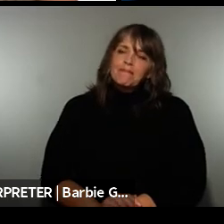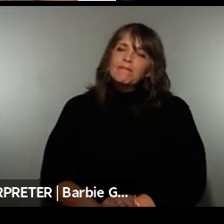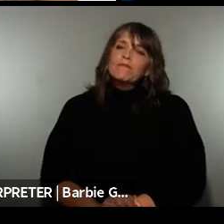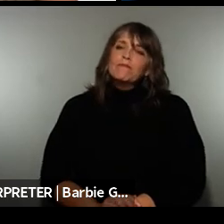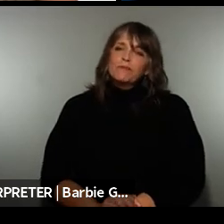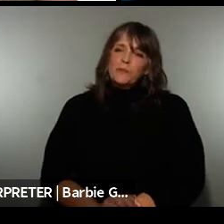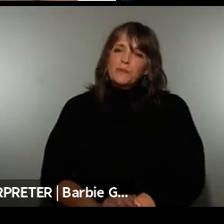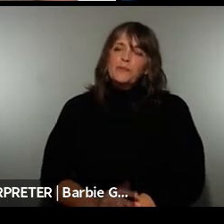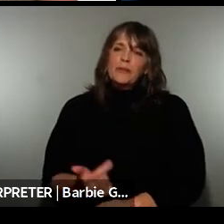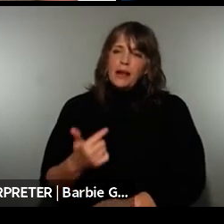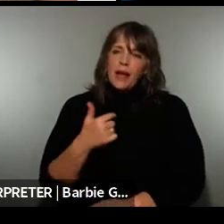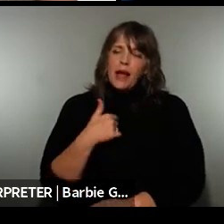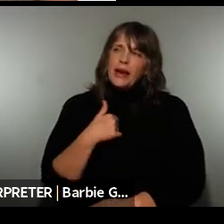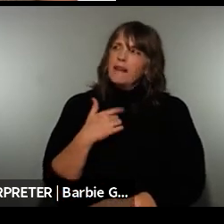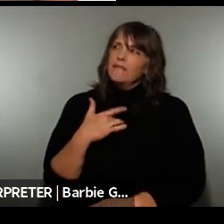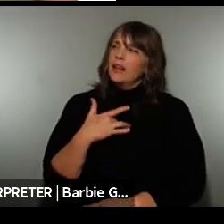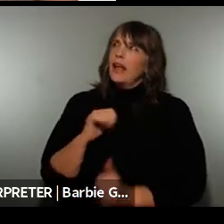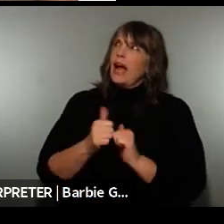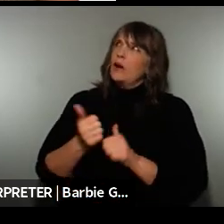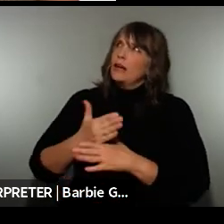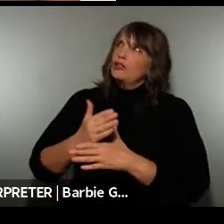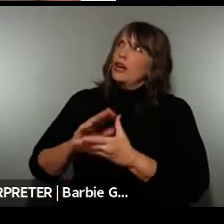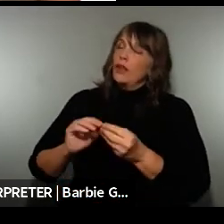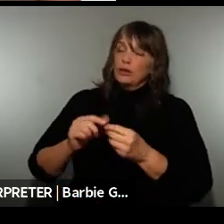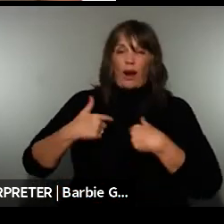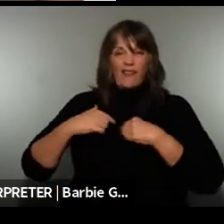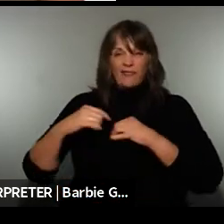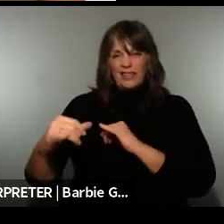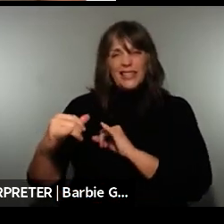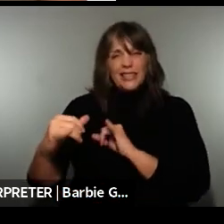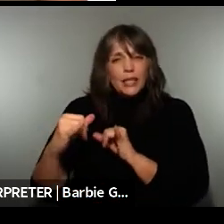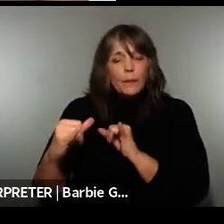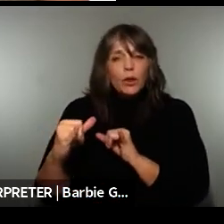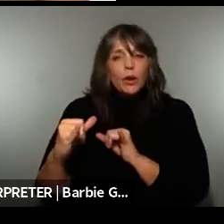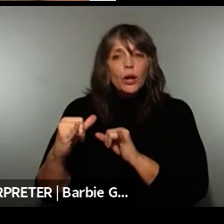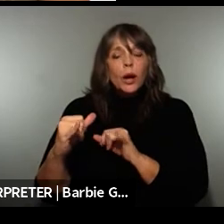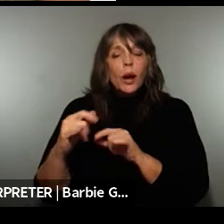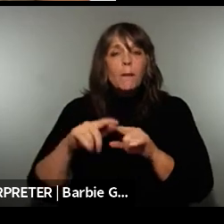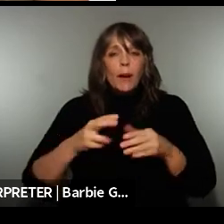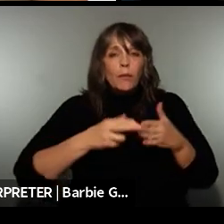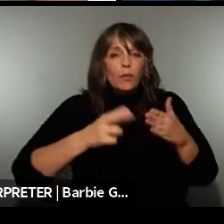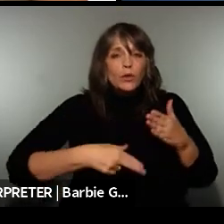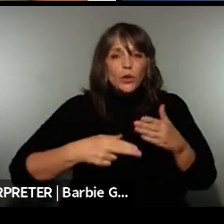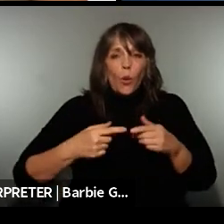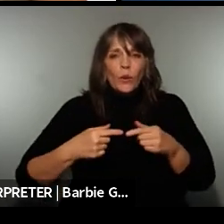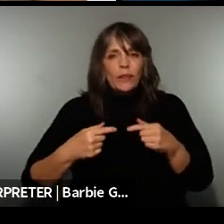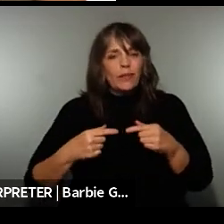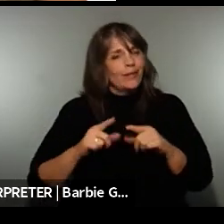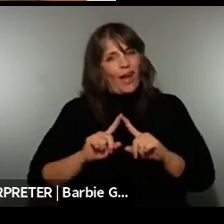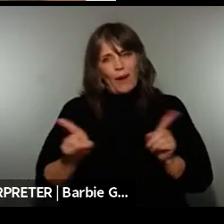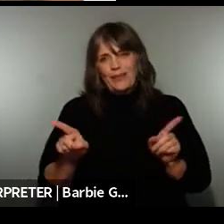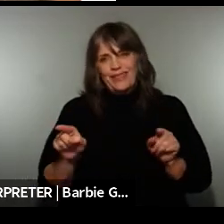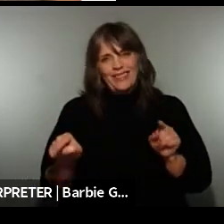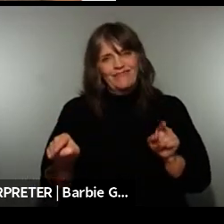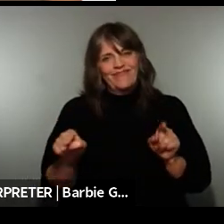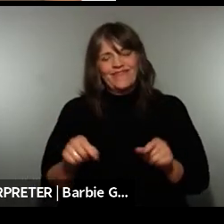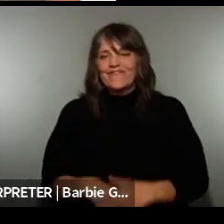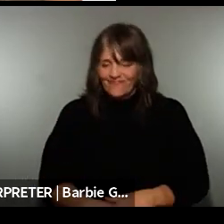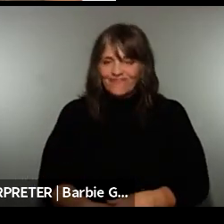And I'm like, how do I share this story? I have a similar story that had the opposite outcome, which is that I had